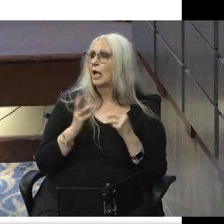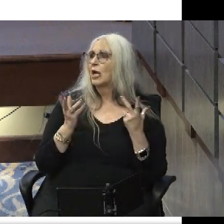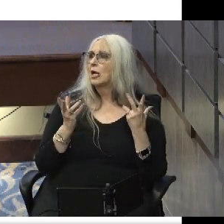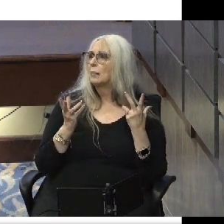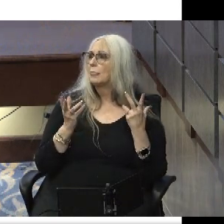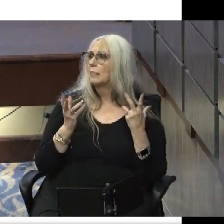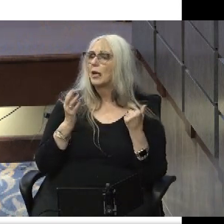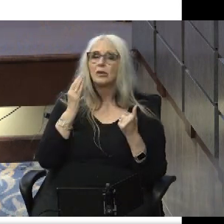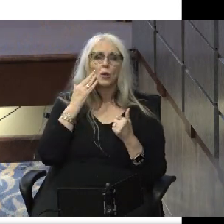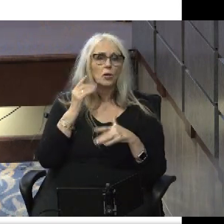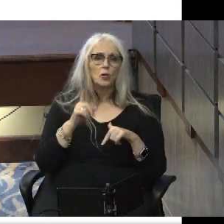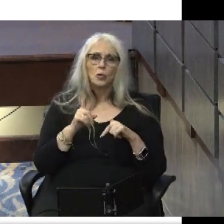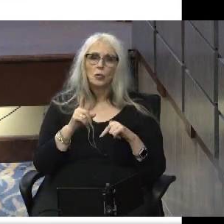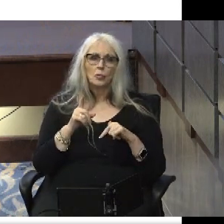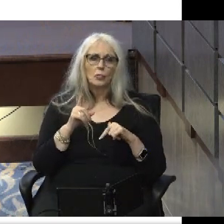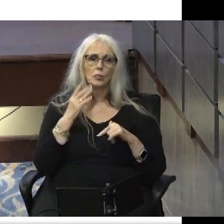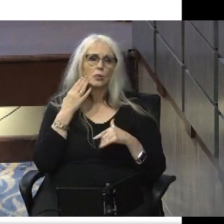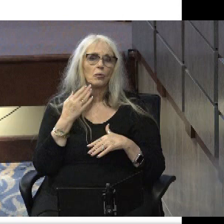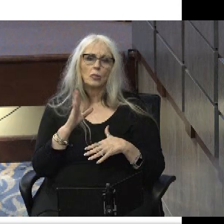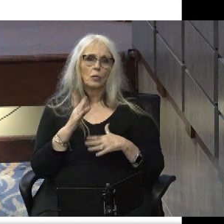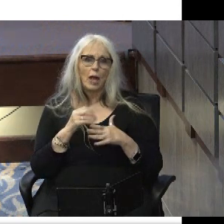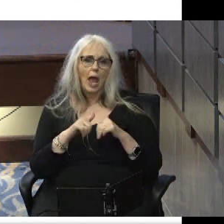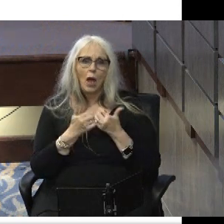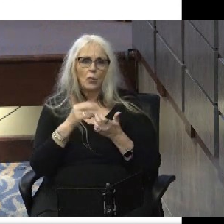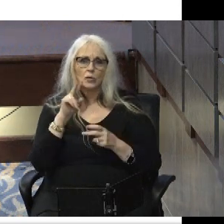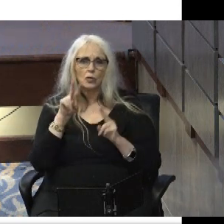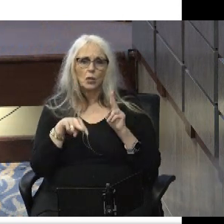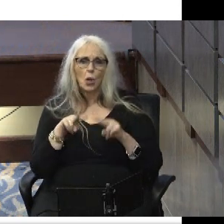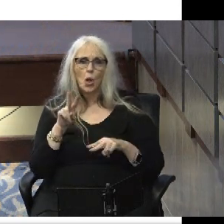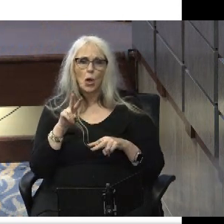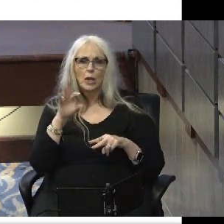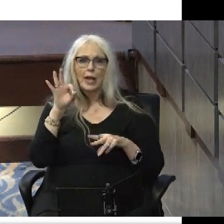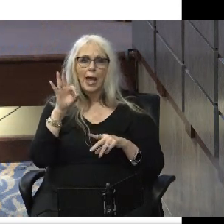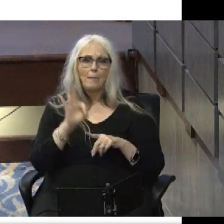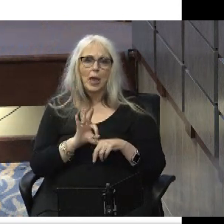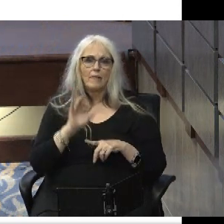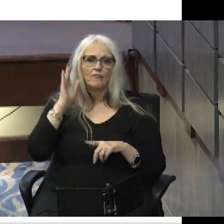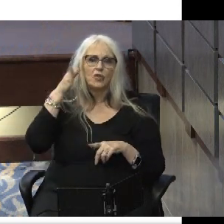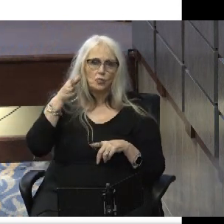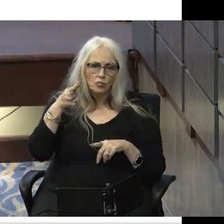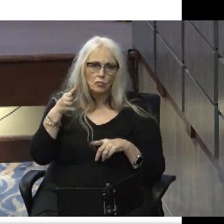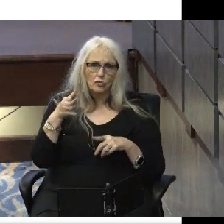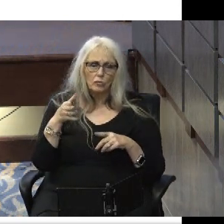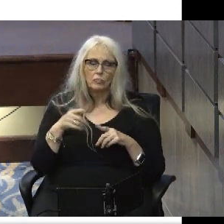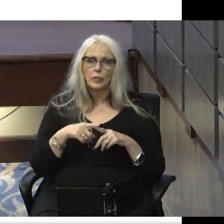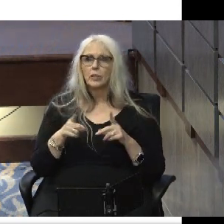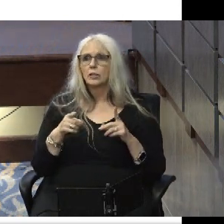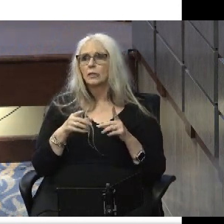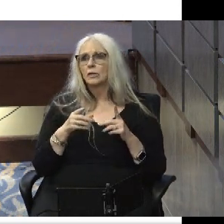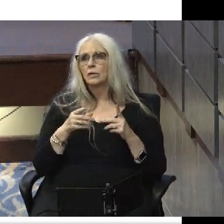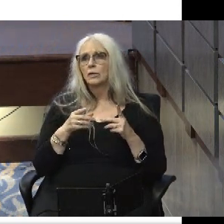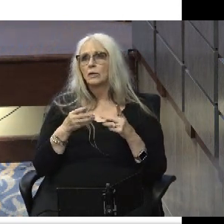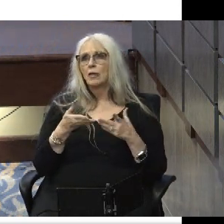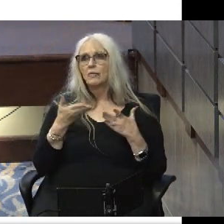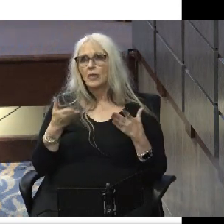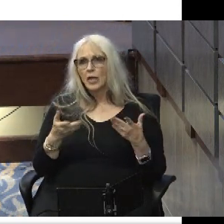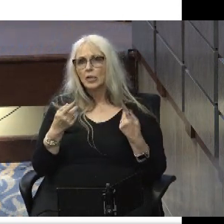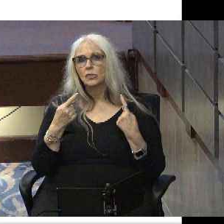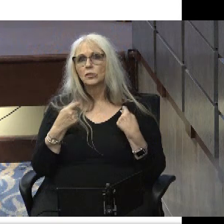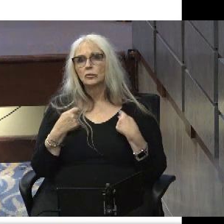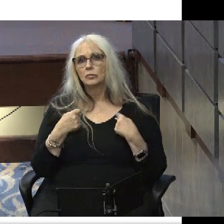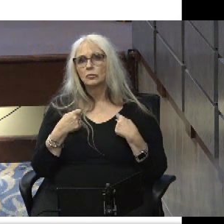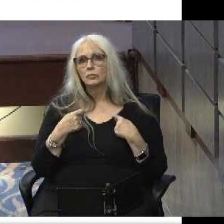I know you can't tell what the bidding is going to look like, 9 months from now, but as things start falling out or